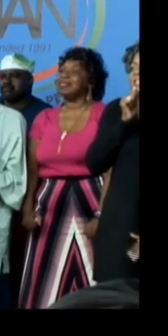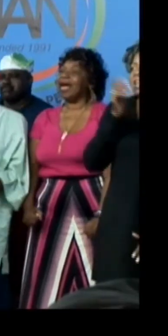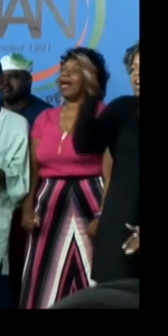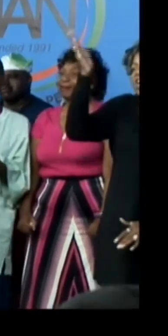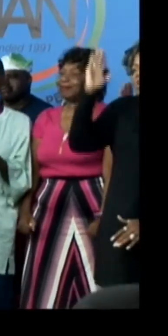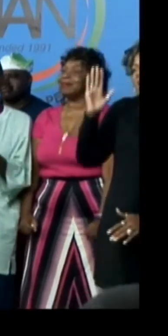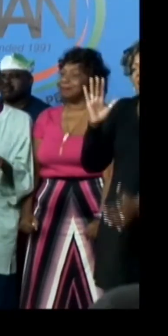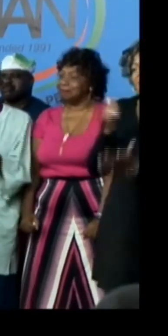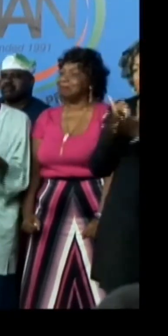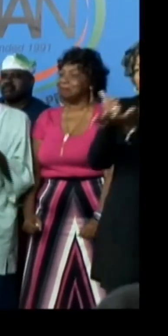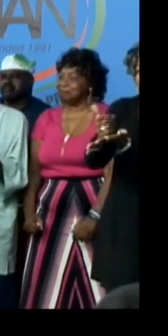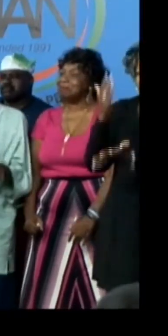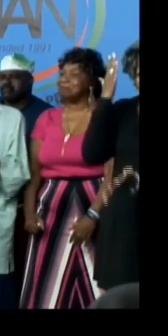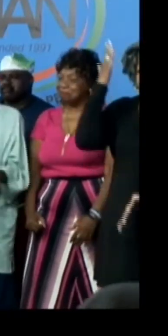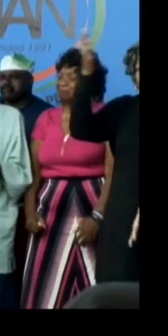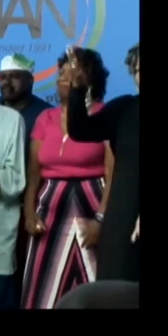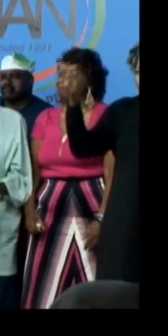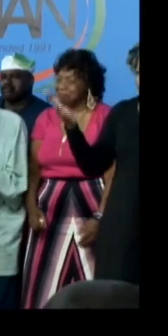a way.